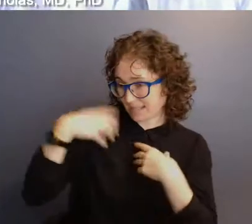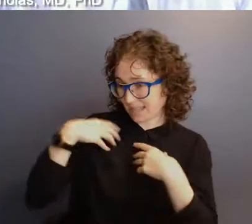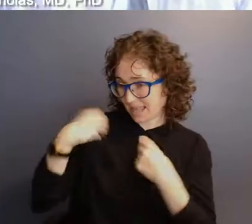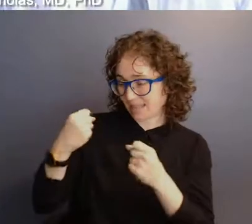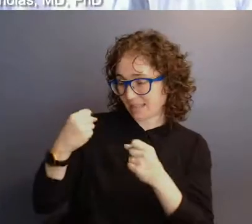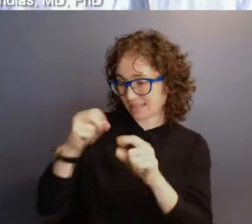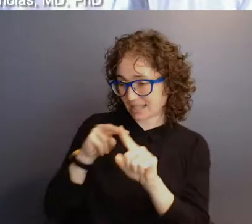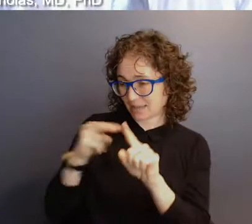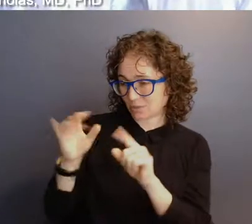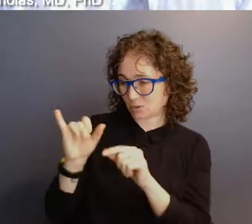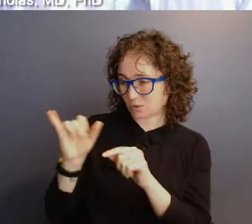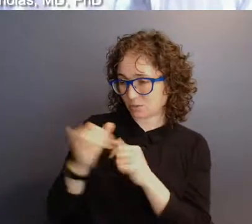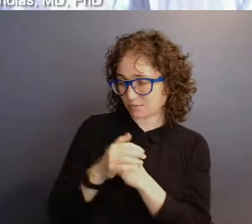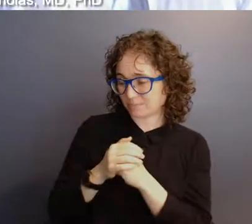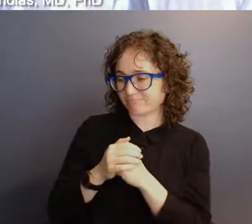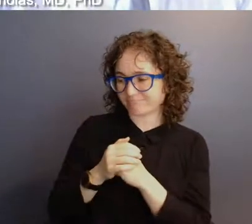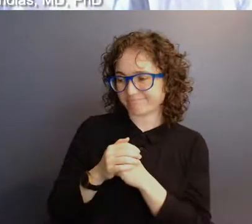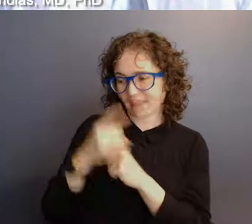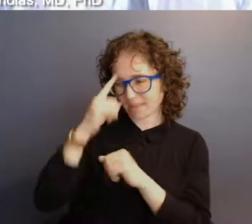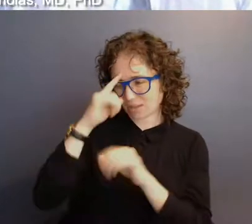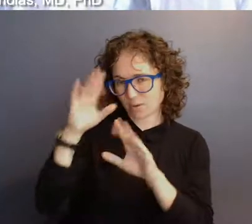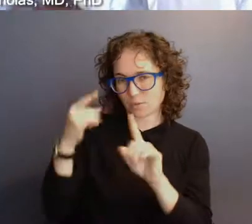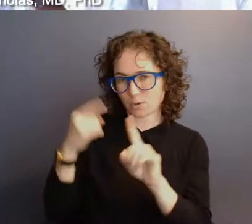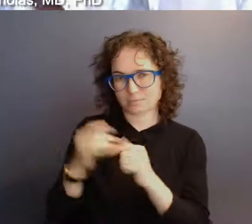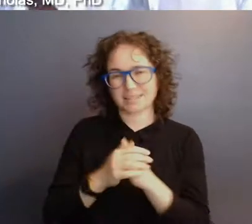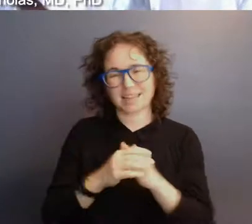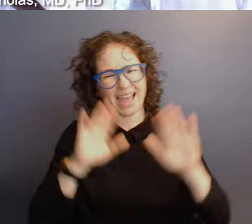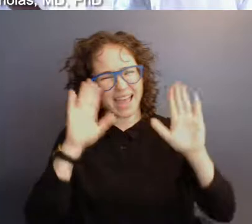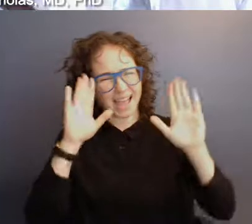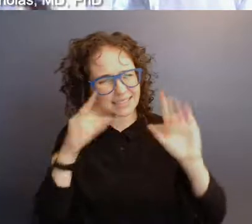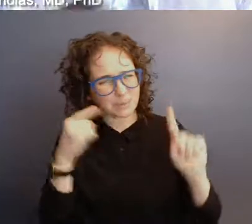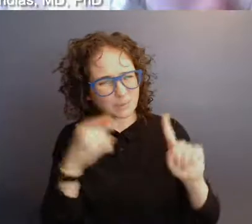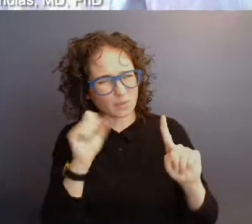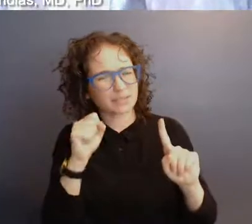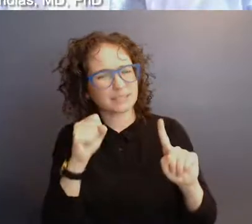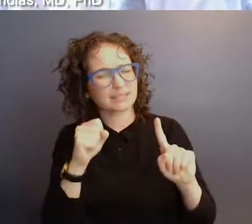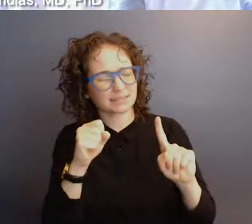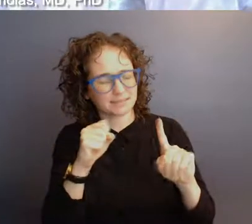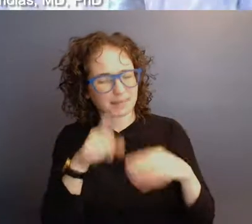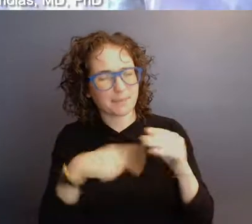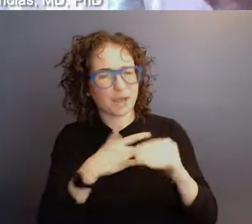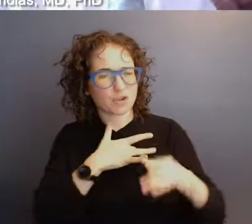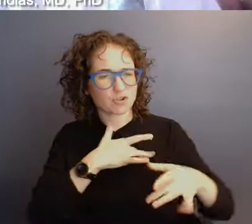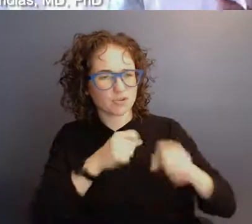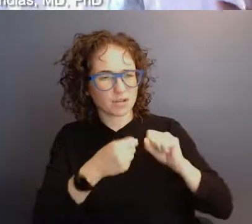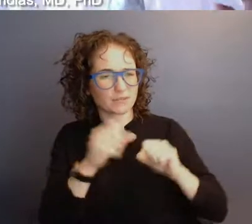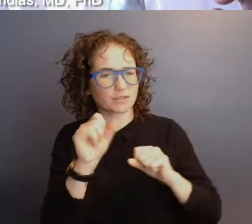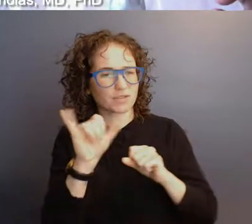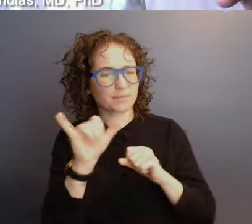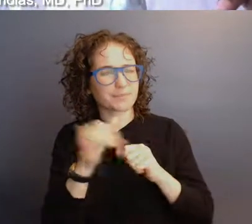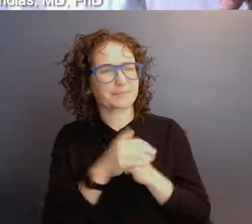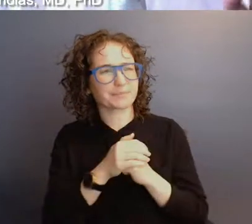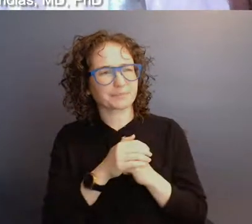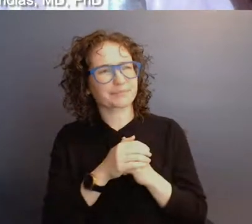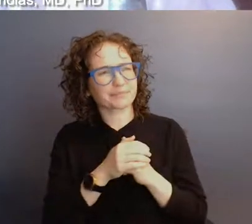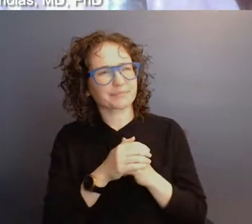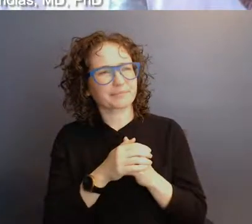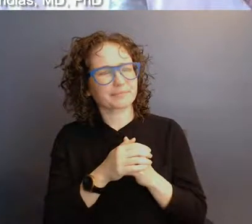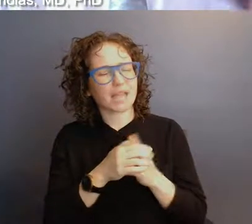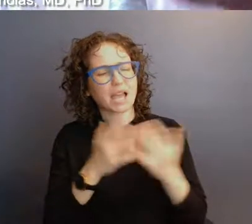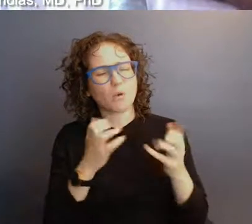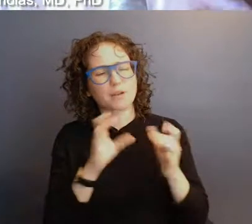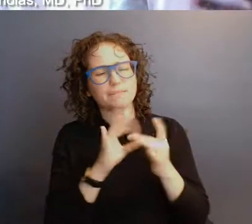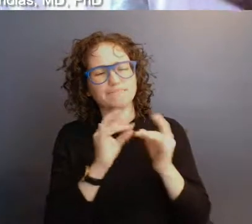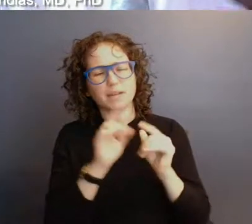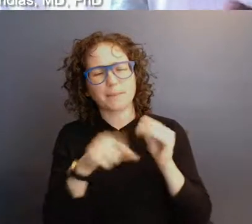well. I think those are great. That's points. An excellent point. Excellent point about grief, and I want to spend some time there because